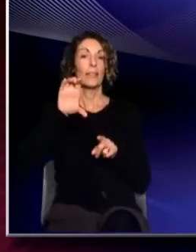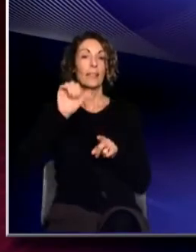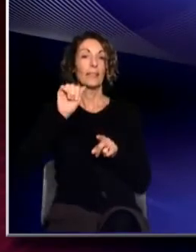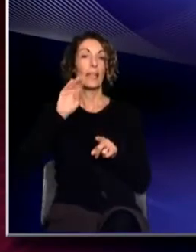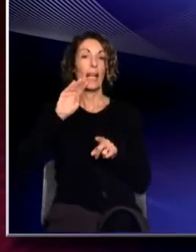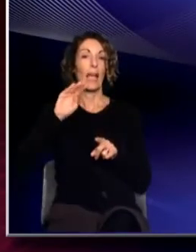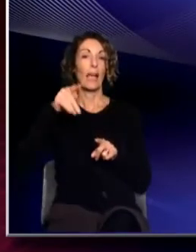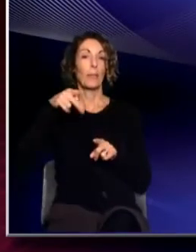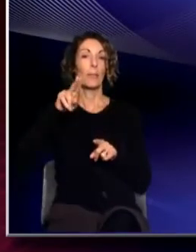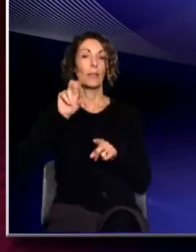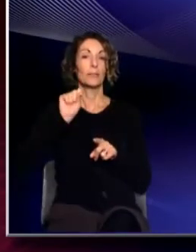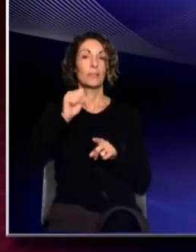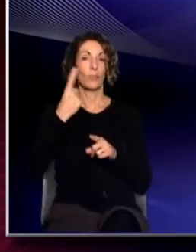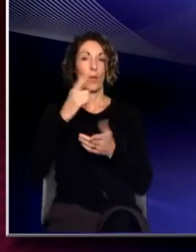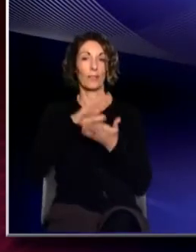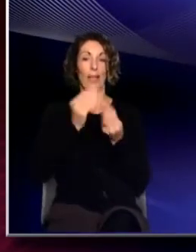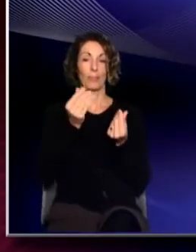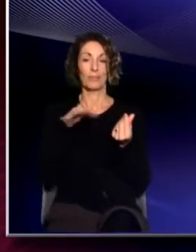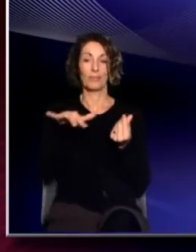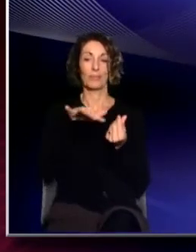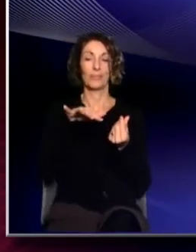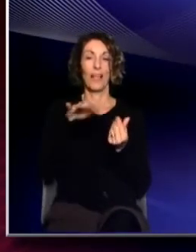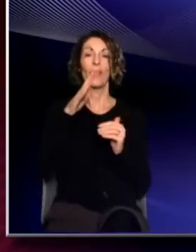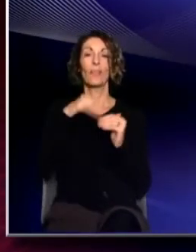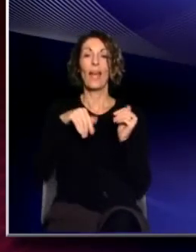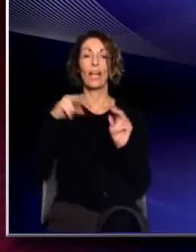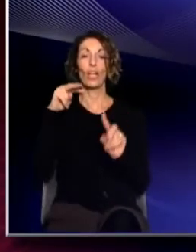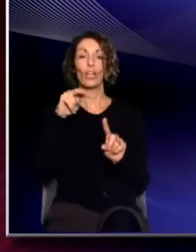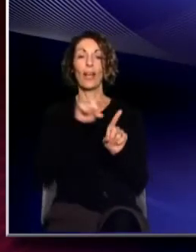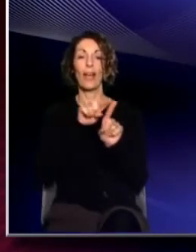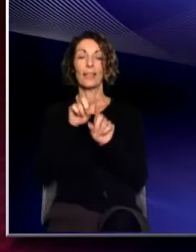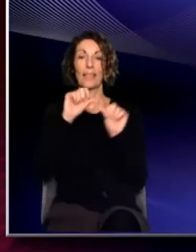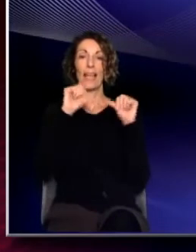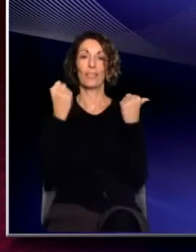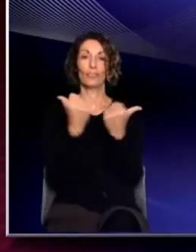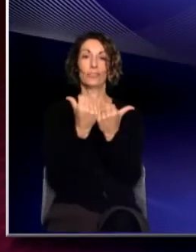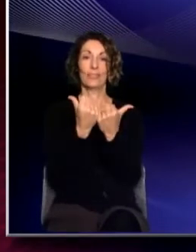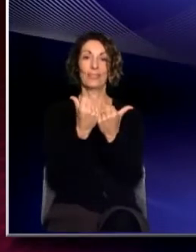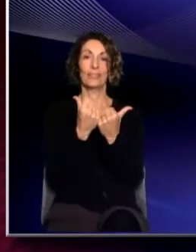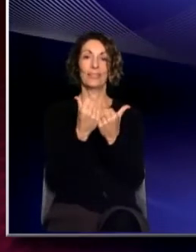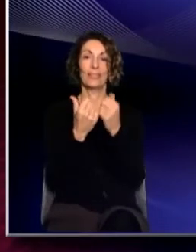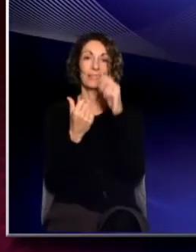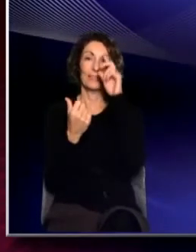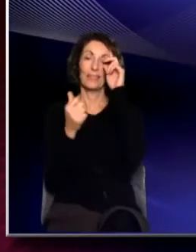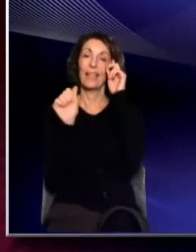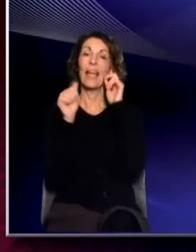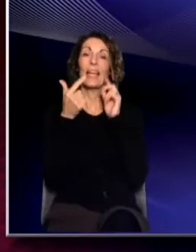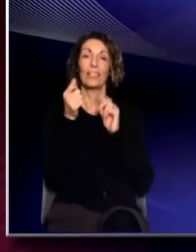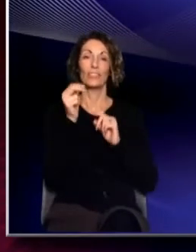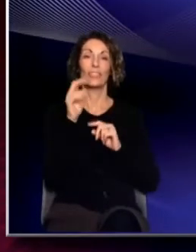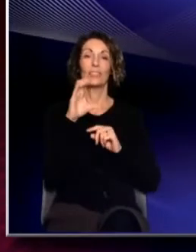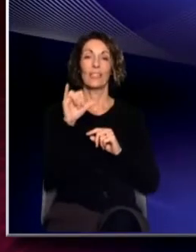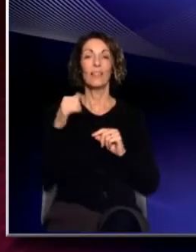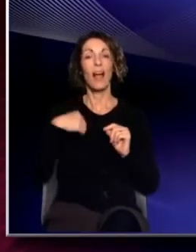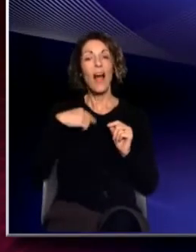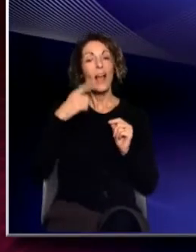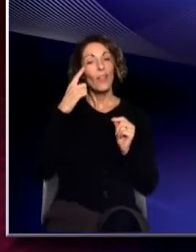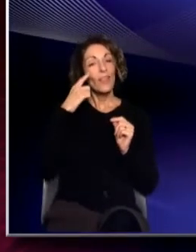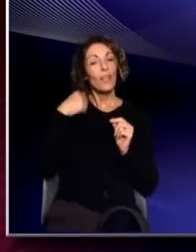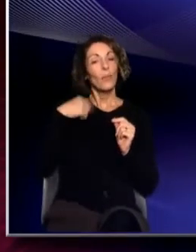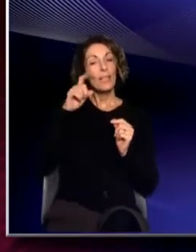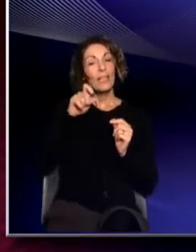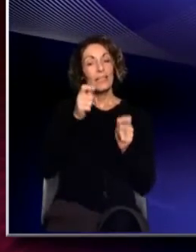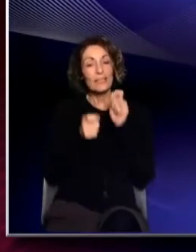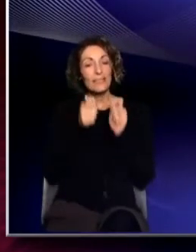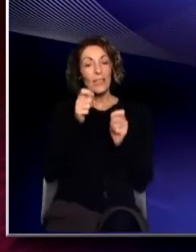to an agency. And I think that we needed something broader to really address the